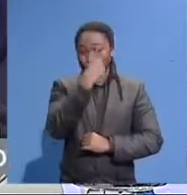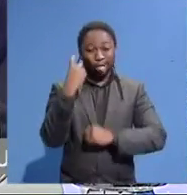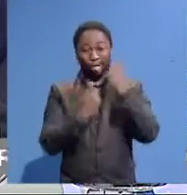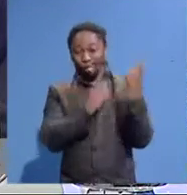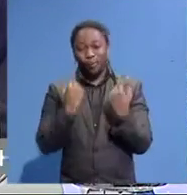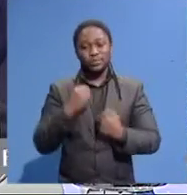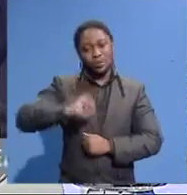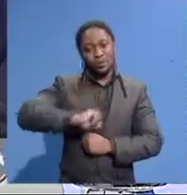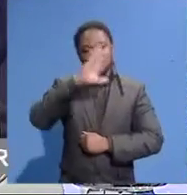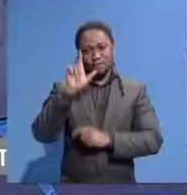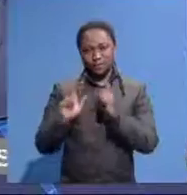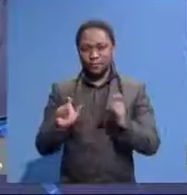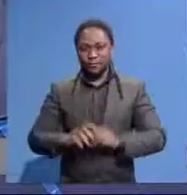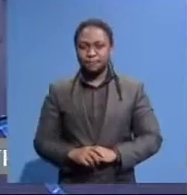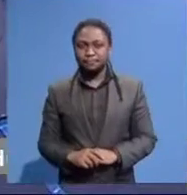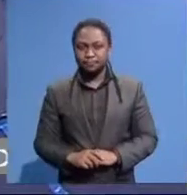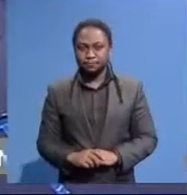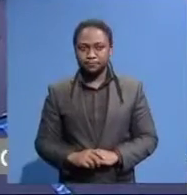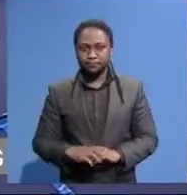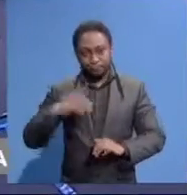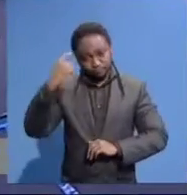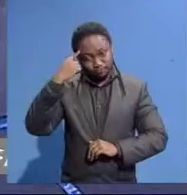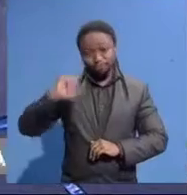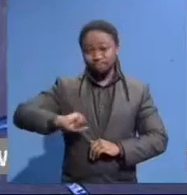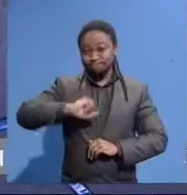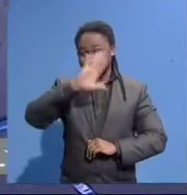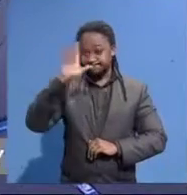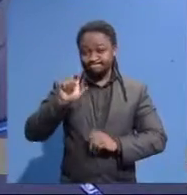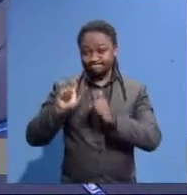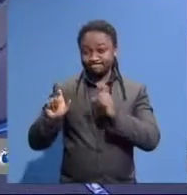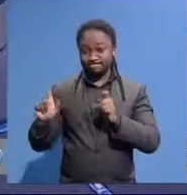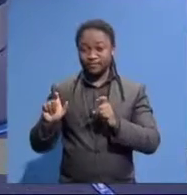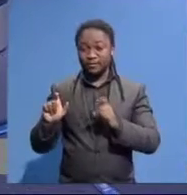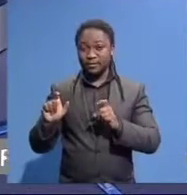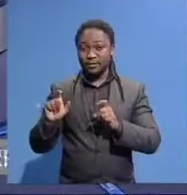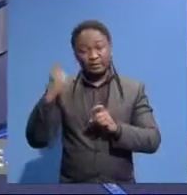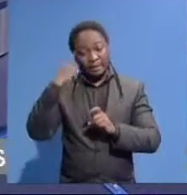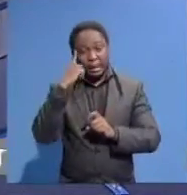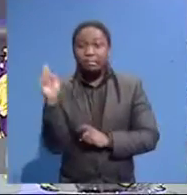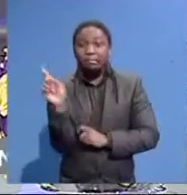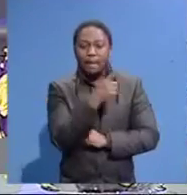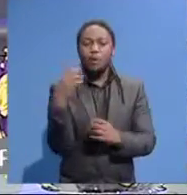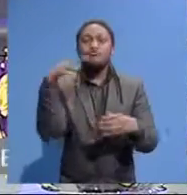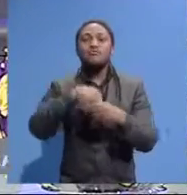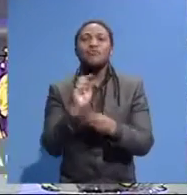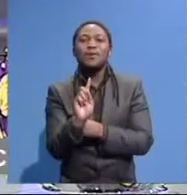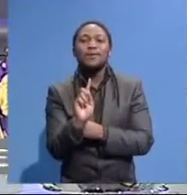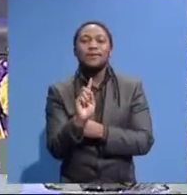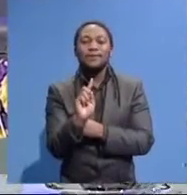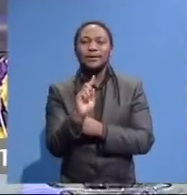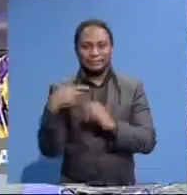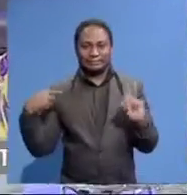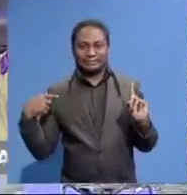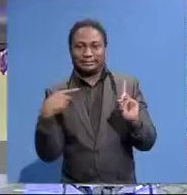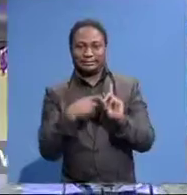South Africans? I think that South Africans should ask themselves, what contribution can they make? What can they learn from the legacy of